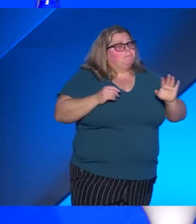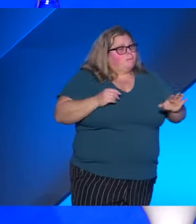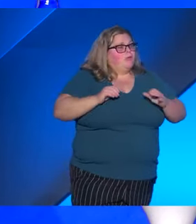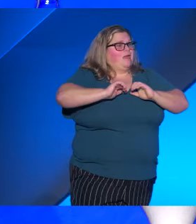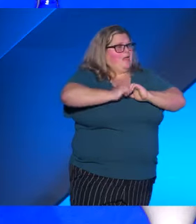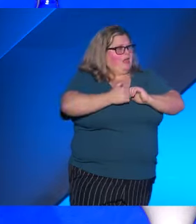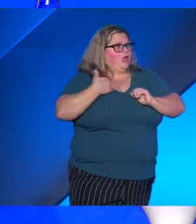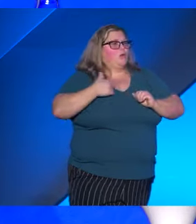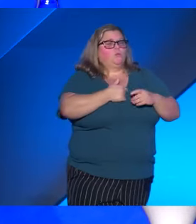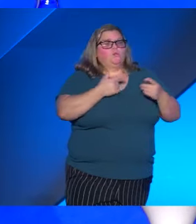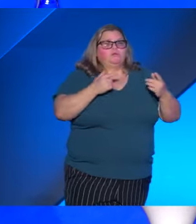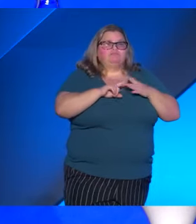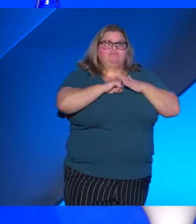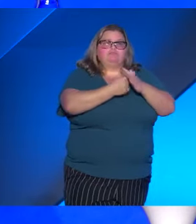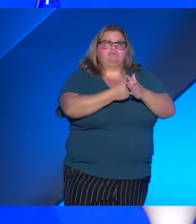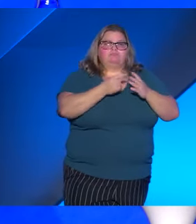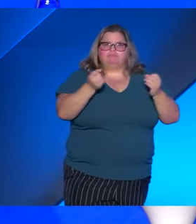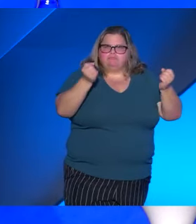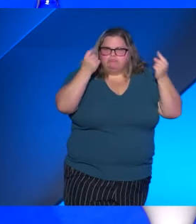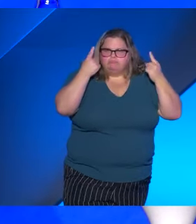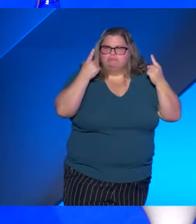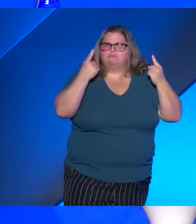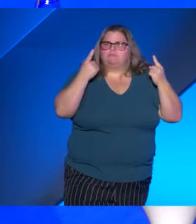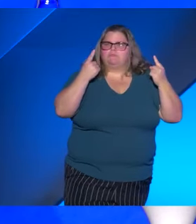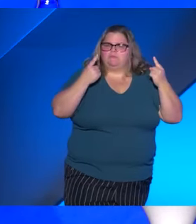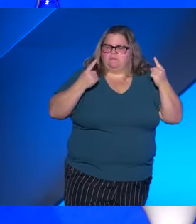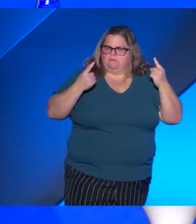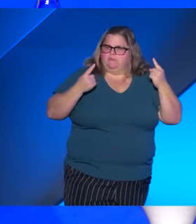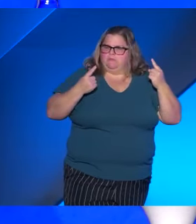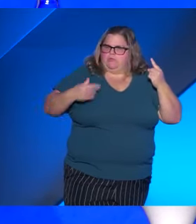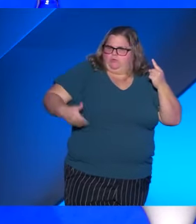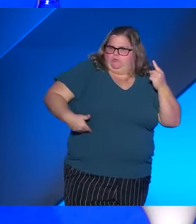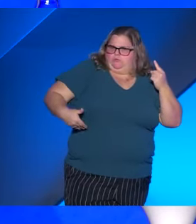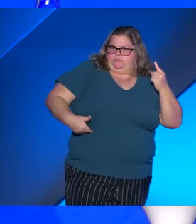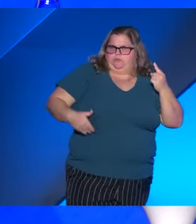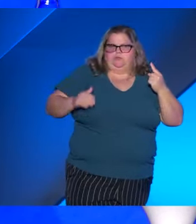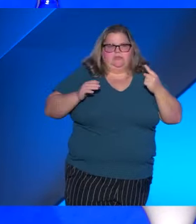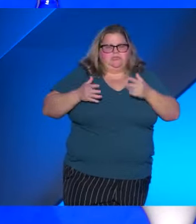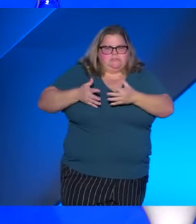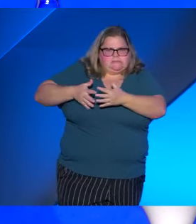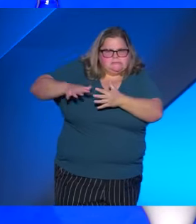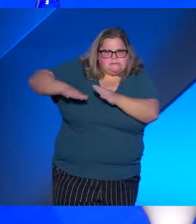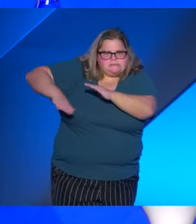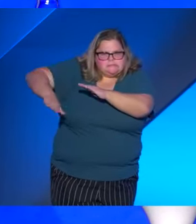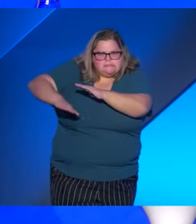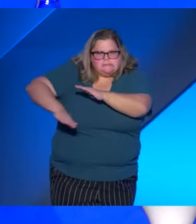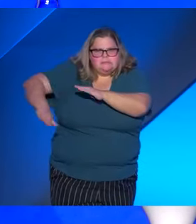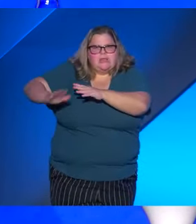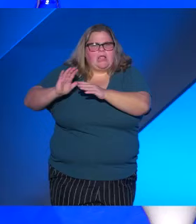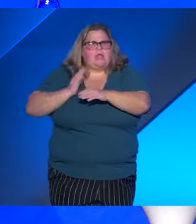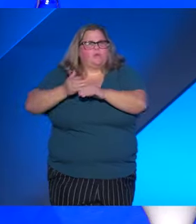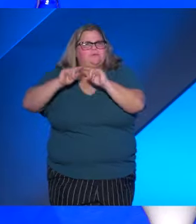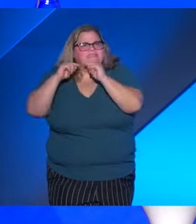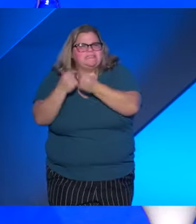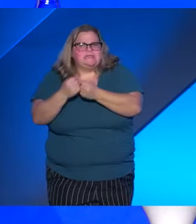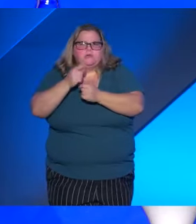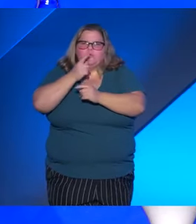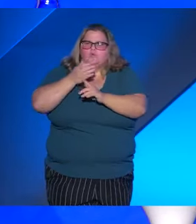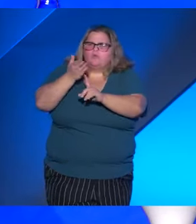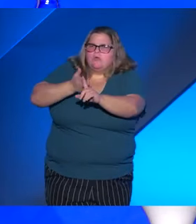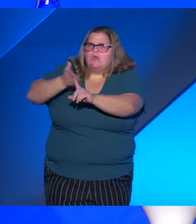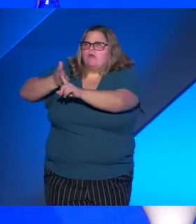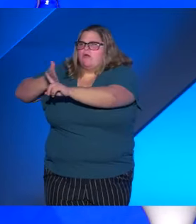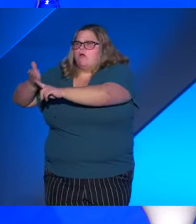in which we can start to understand the nuances of our team, who they are, what they're bringing to the